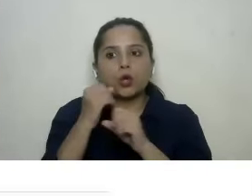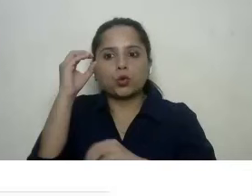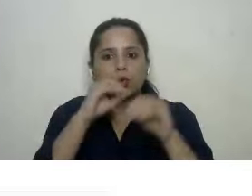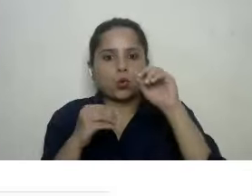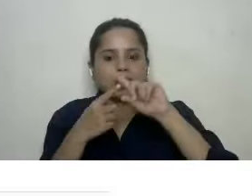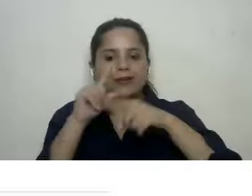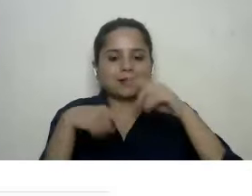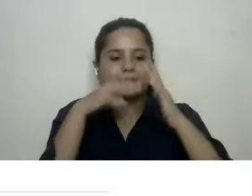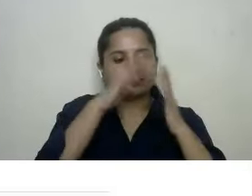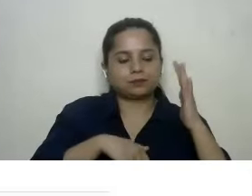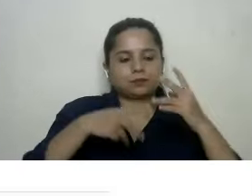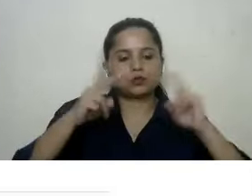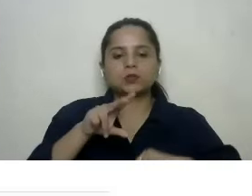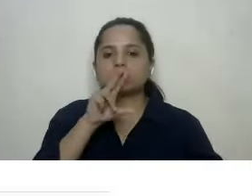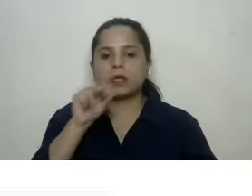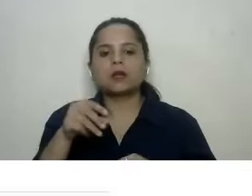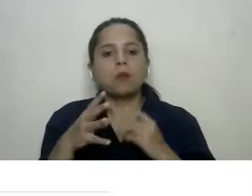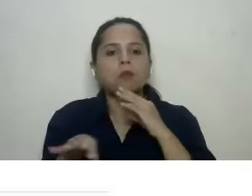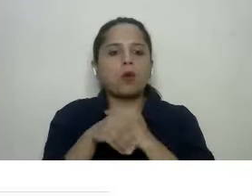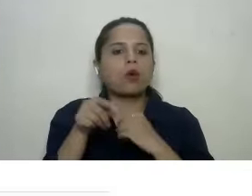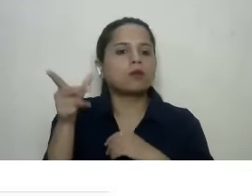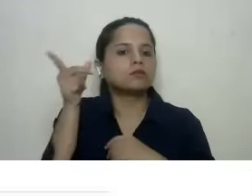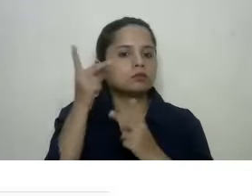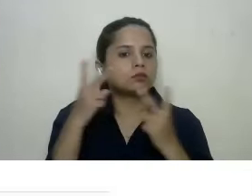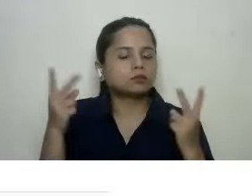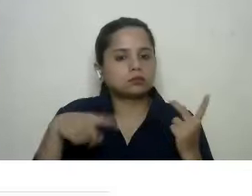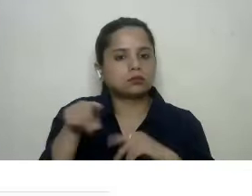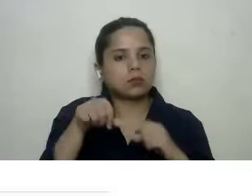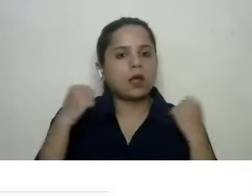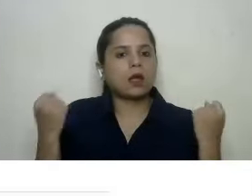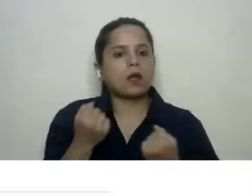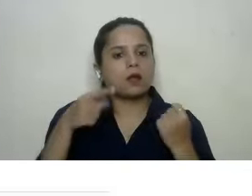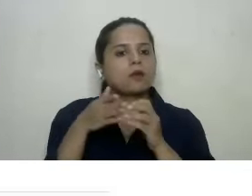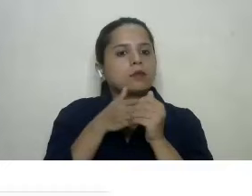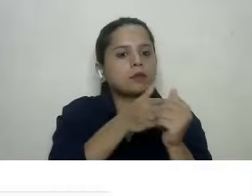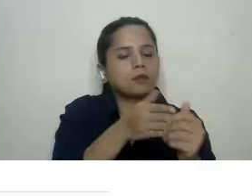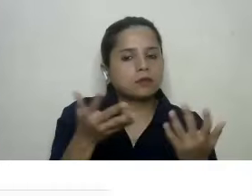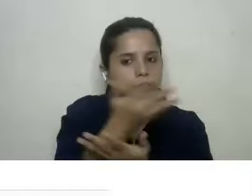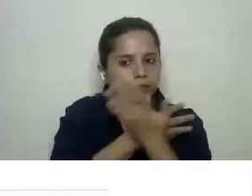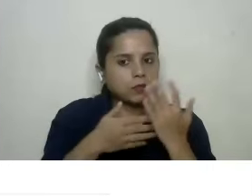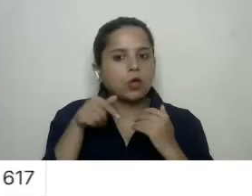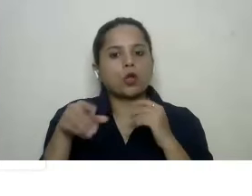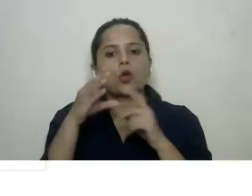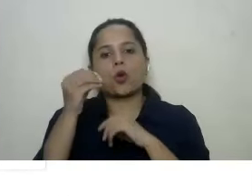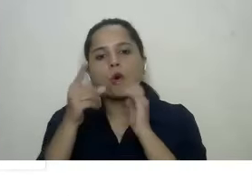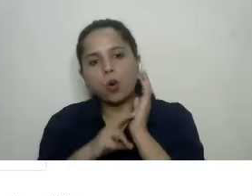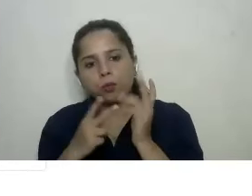an additional listening activity. And then they can have a guided discussion or an open-ended discussion.